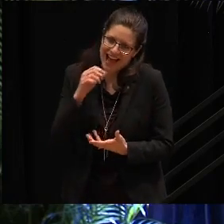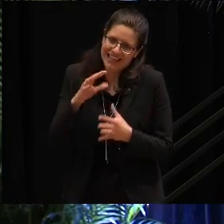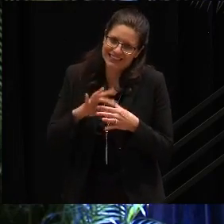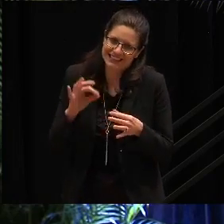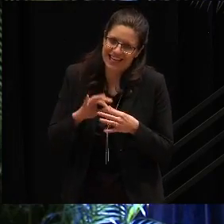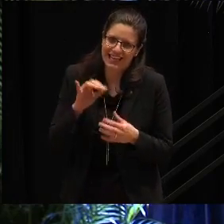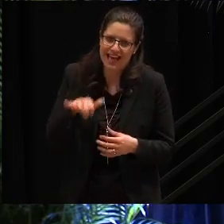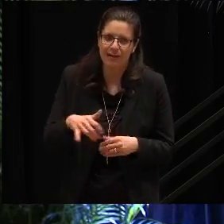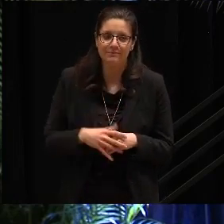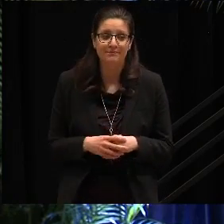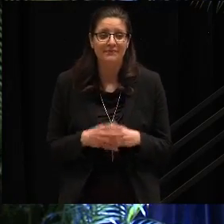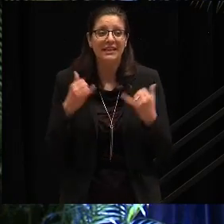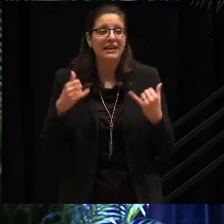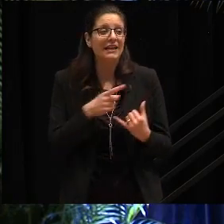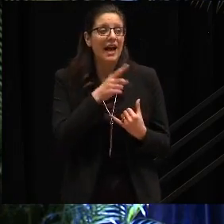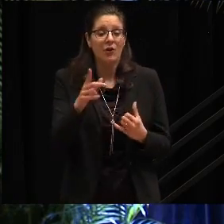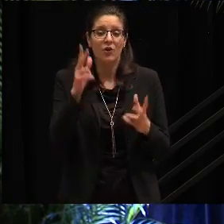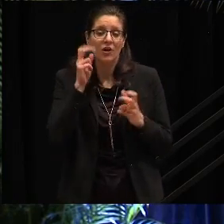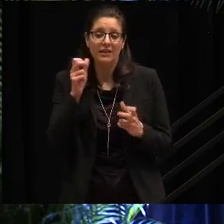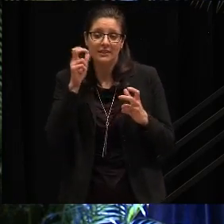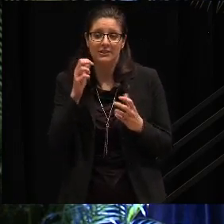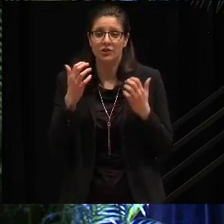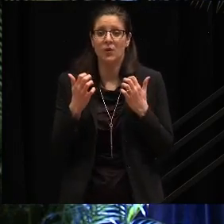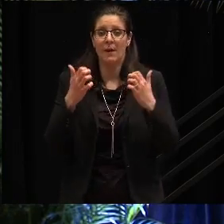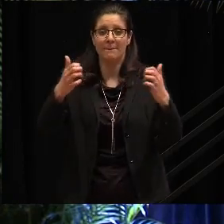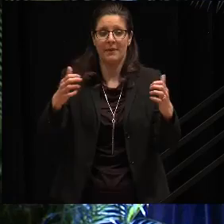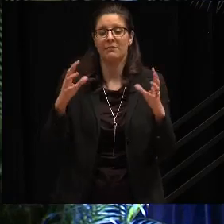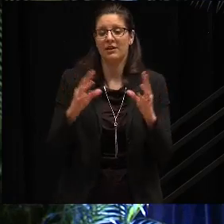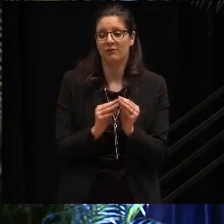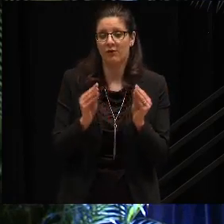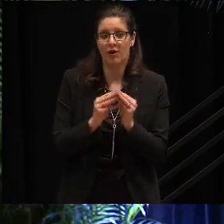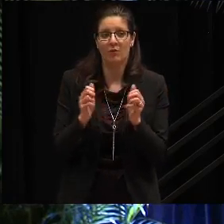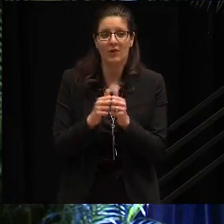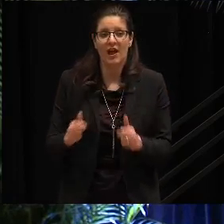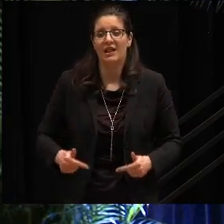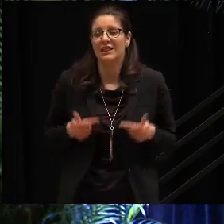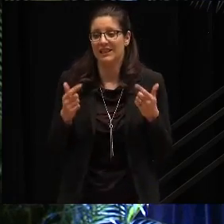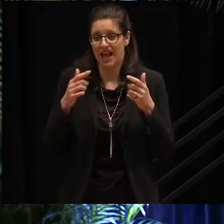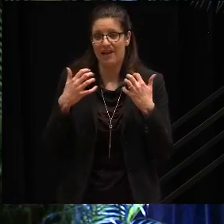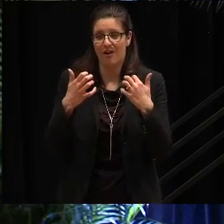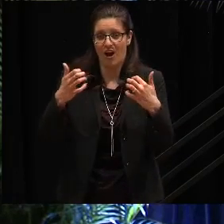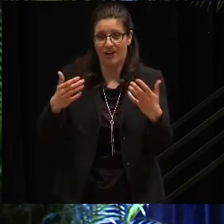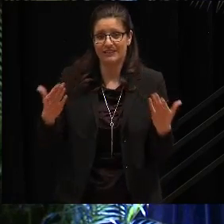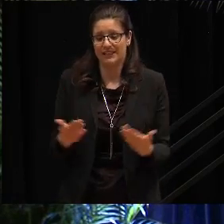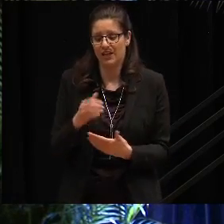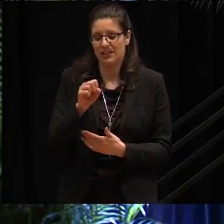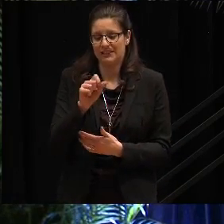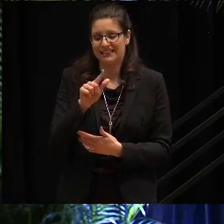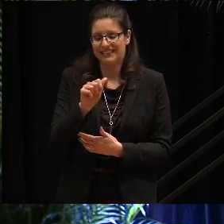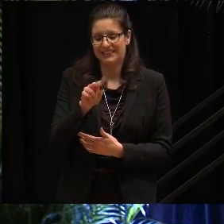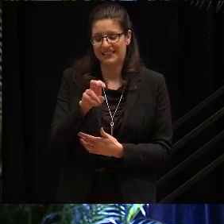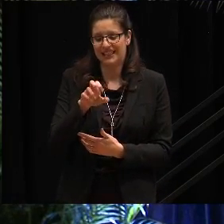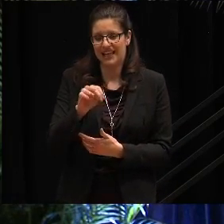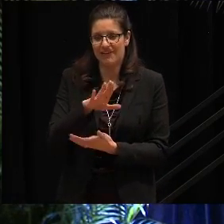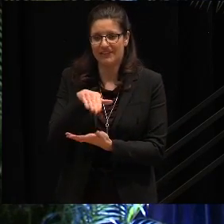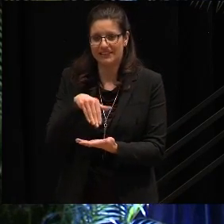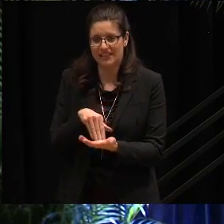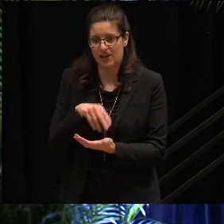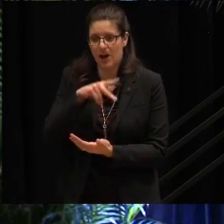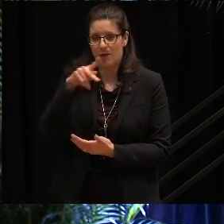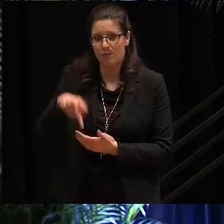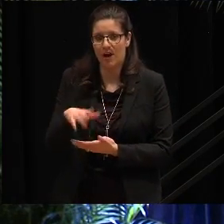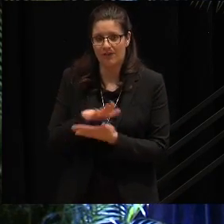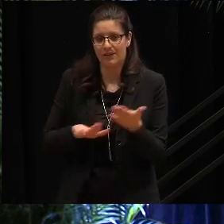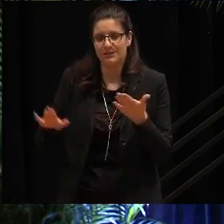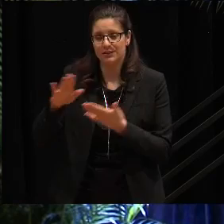listening to a public forum being recorded before a live audience at the Slavin Center at Providence College. I'm Rhode Island Public